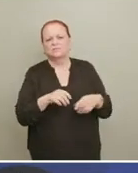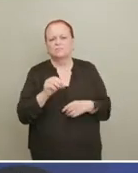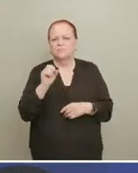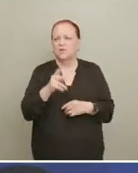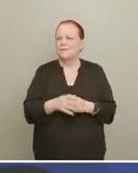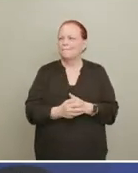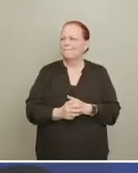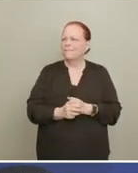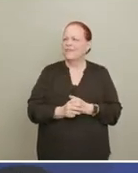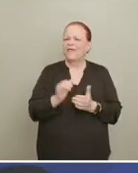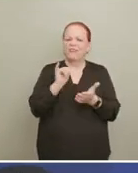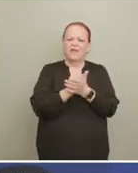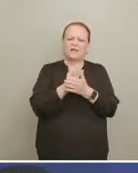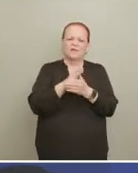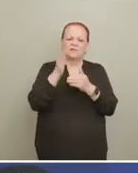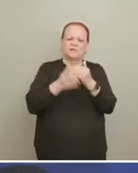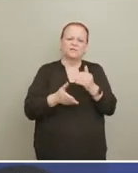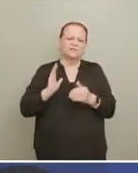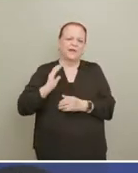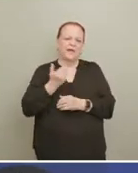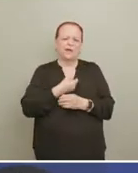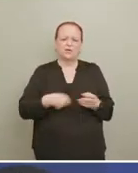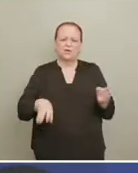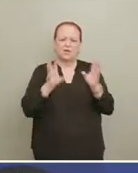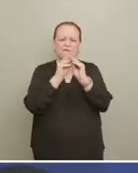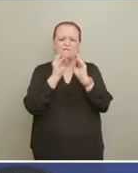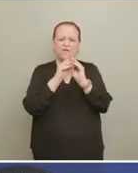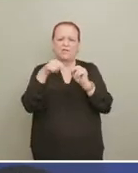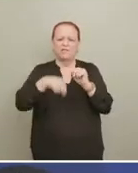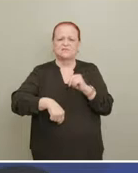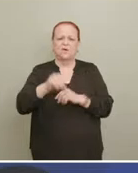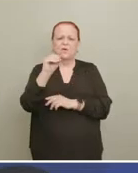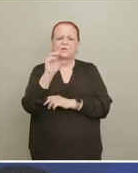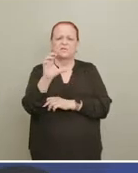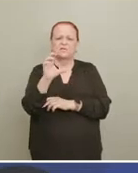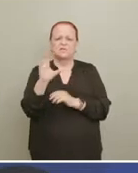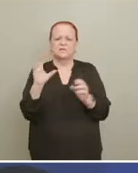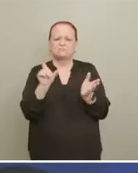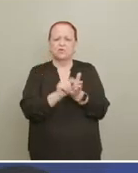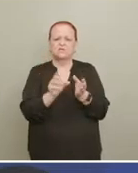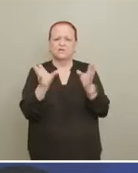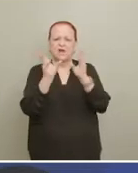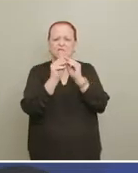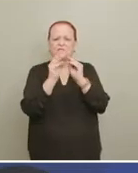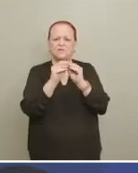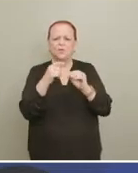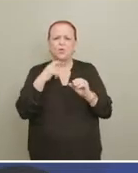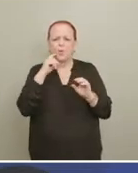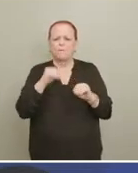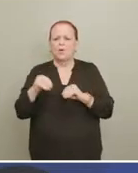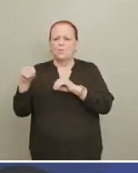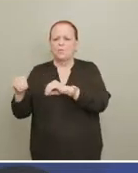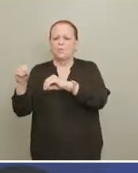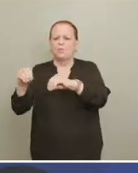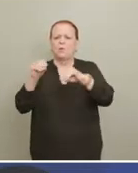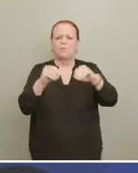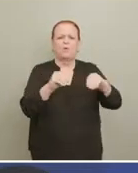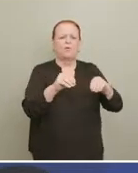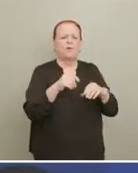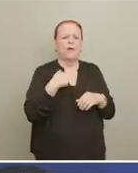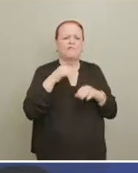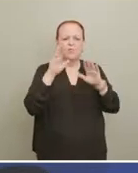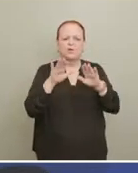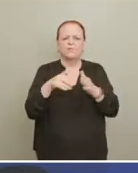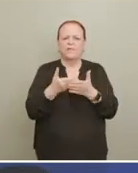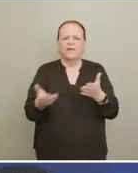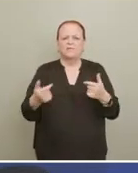question. That concludes our press conference. This is the OC press conference. We'll be moving around the county as best we can. There's some great things here